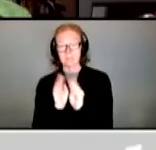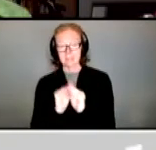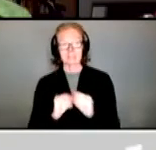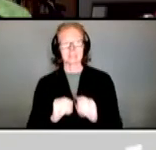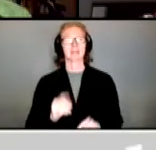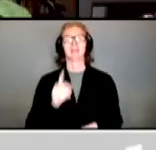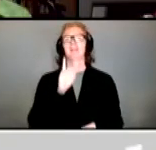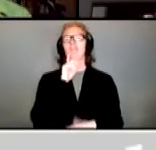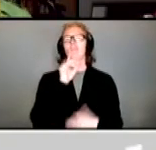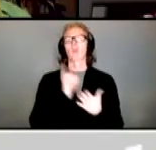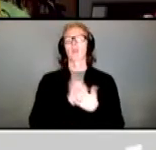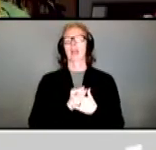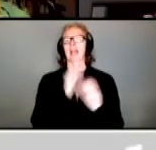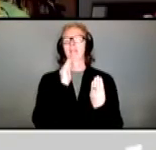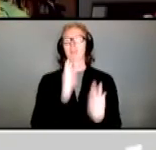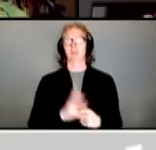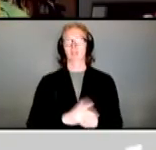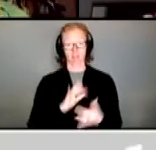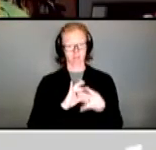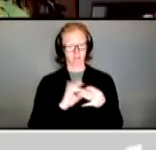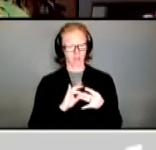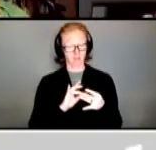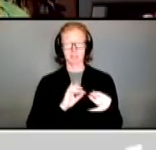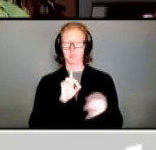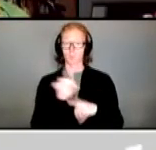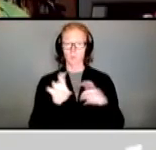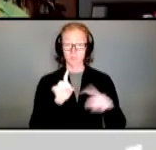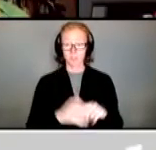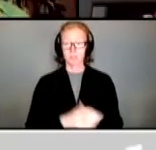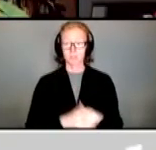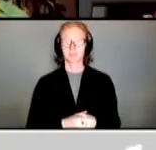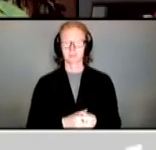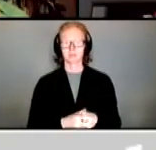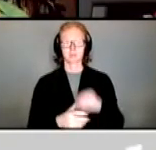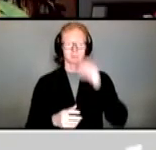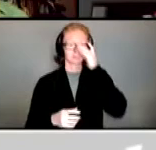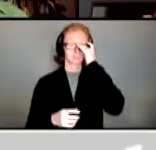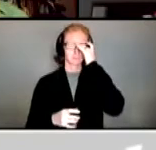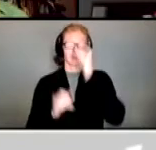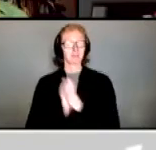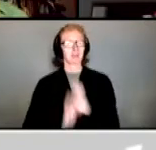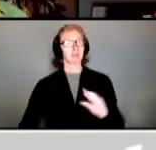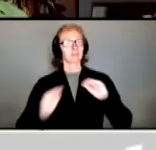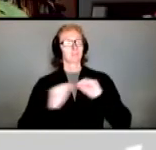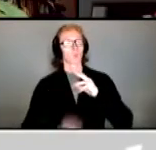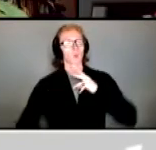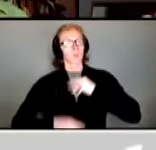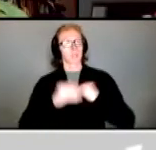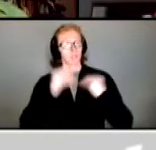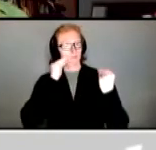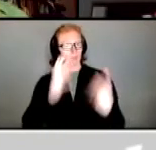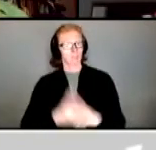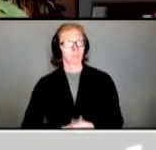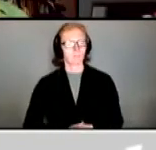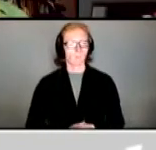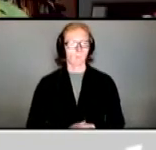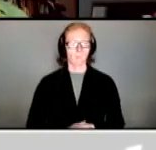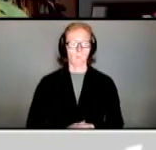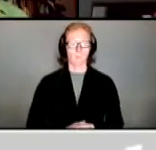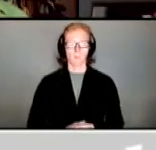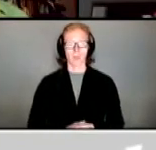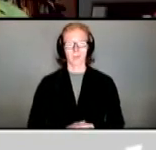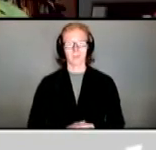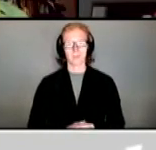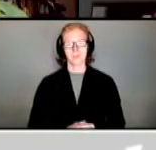with the comments and questions that have been brought up tonight, it gives us some additional information on how to,